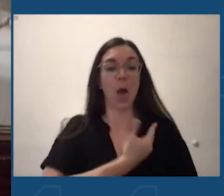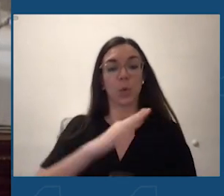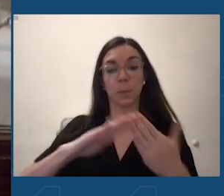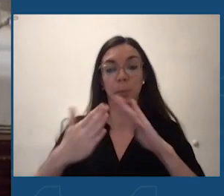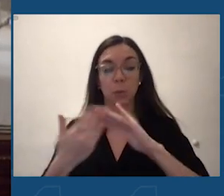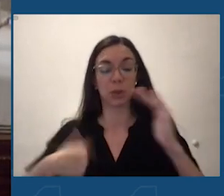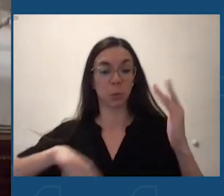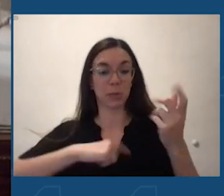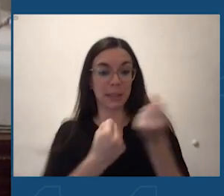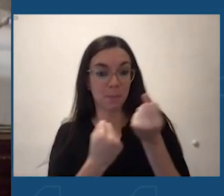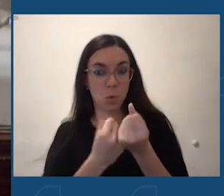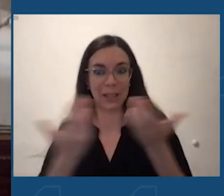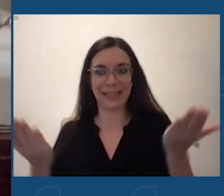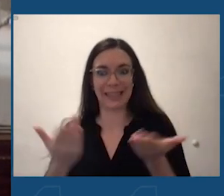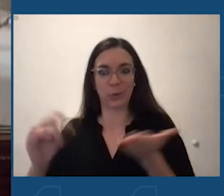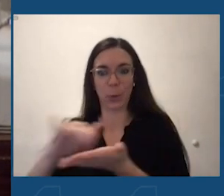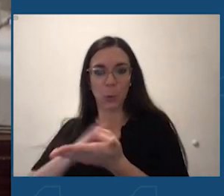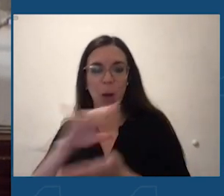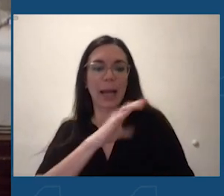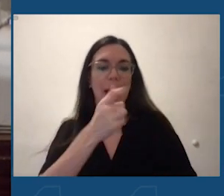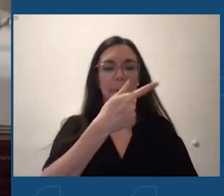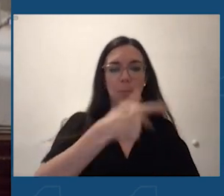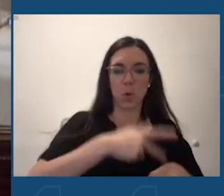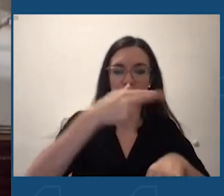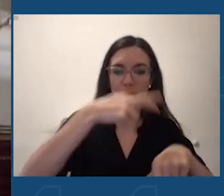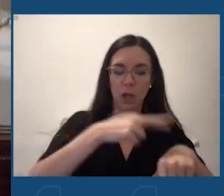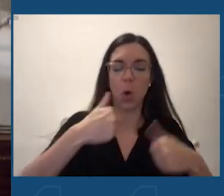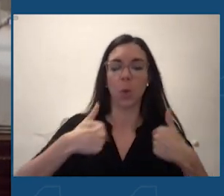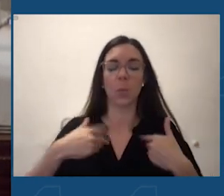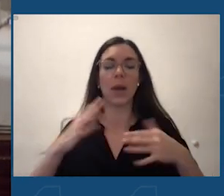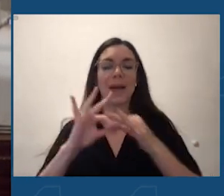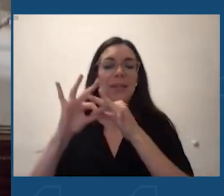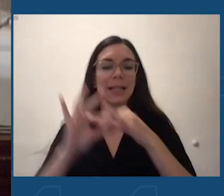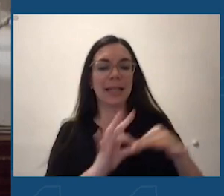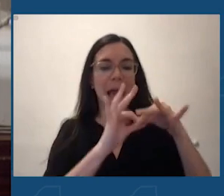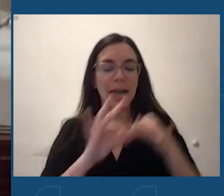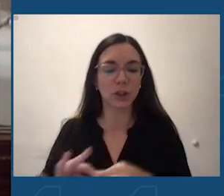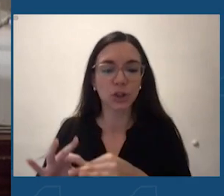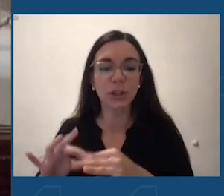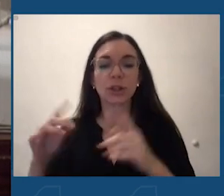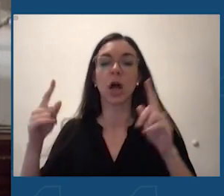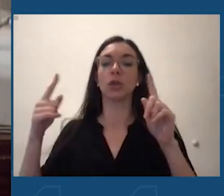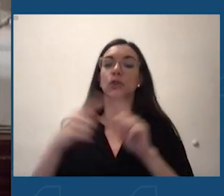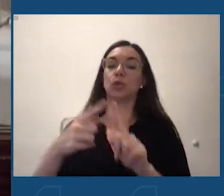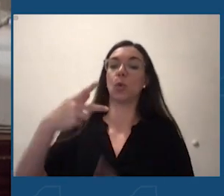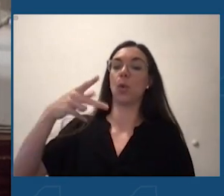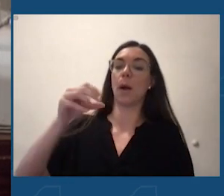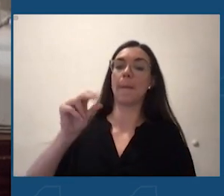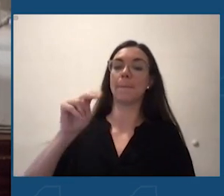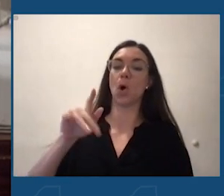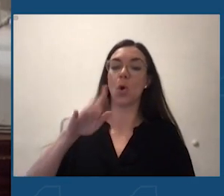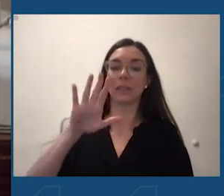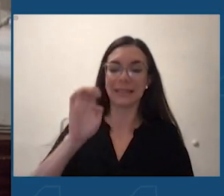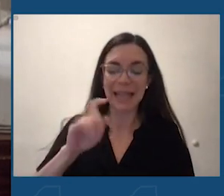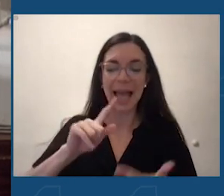both here in New York and Puerto Rico. We have connections to Manatí, we have connections to Ponce, we have connections to